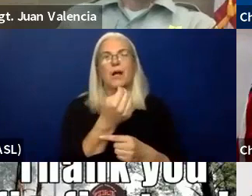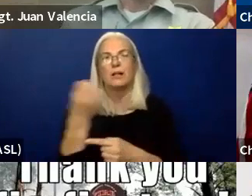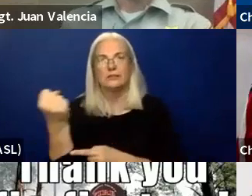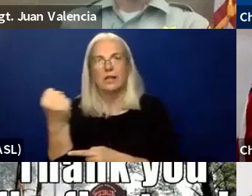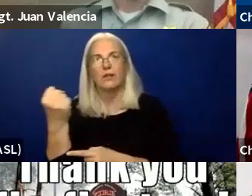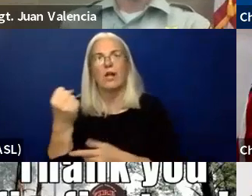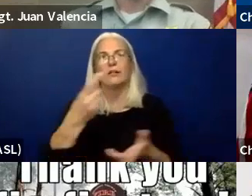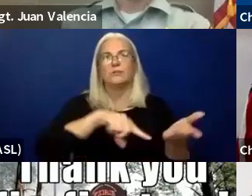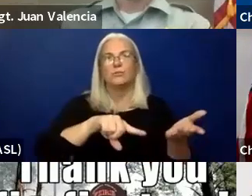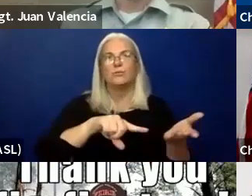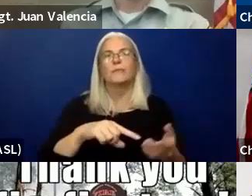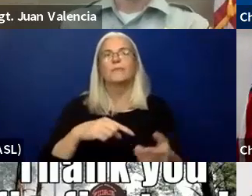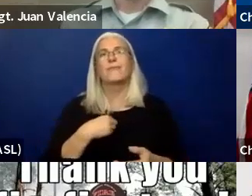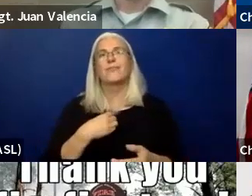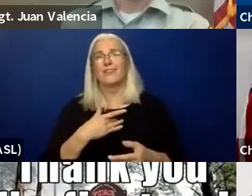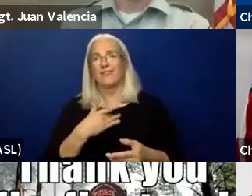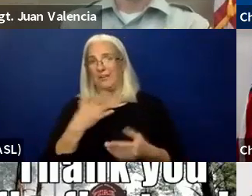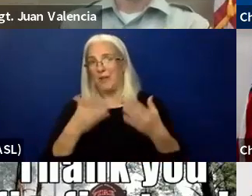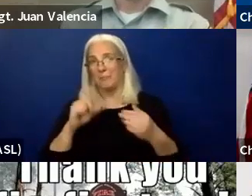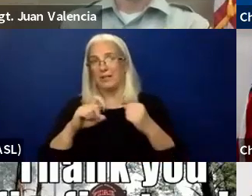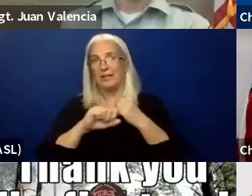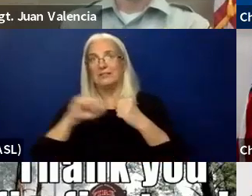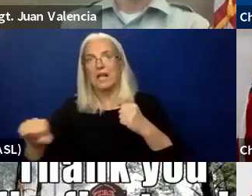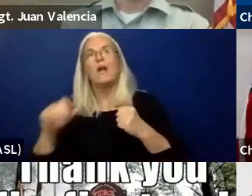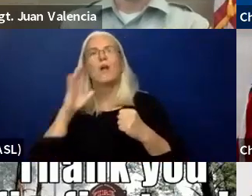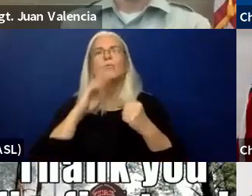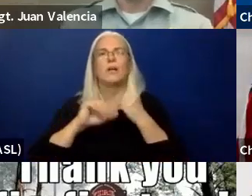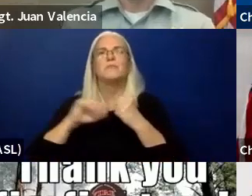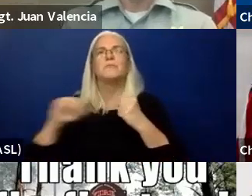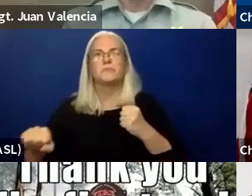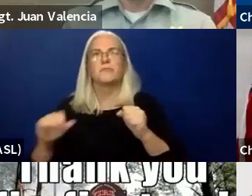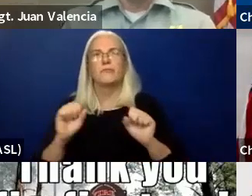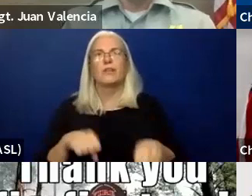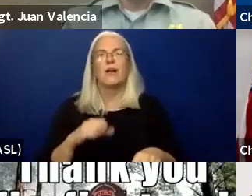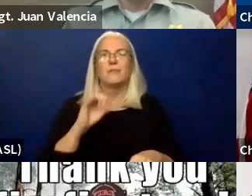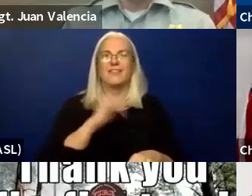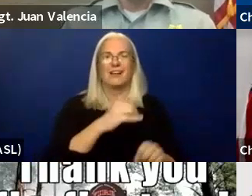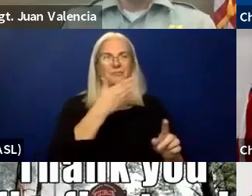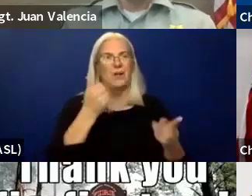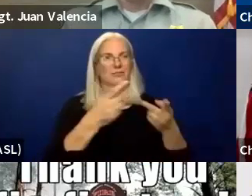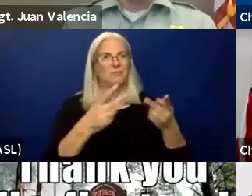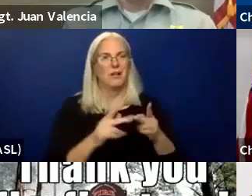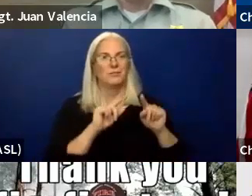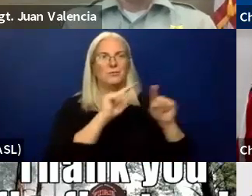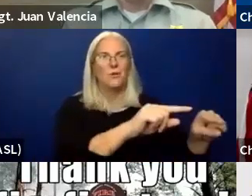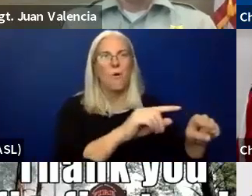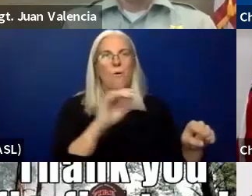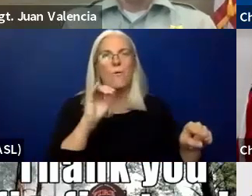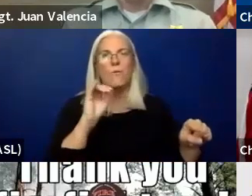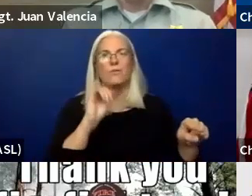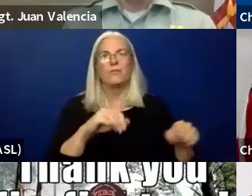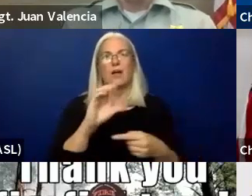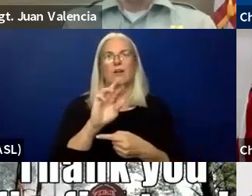will be working on that. It is the best place for you to go and start your journey. Getting